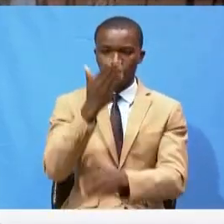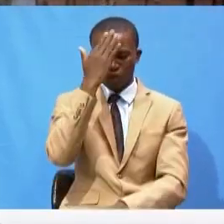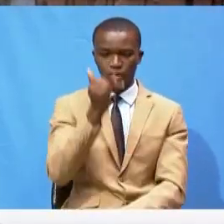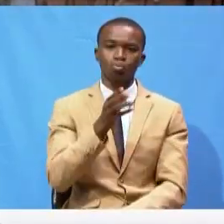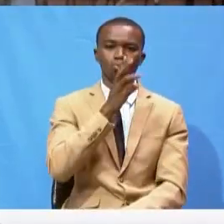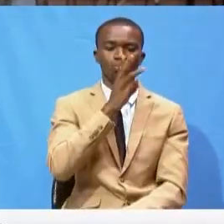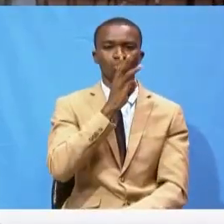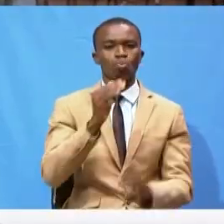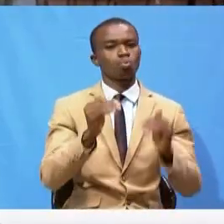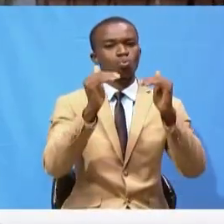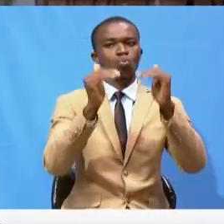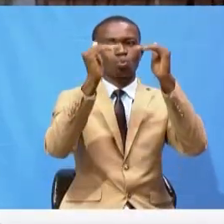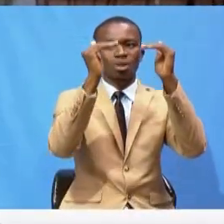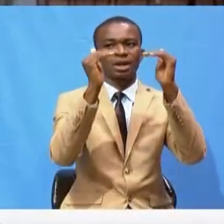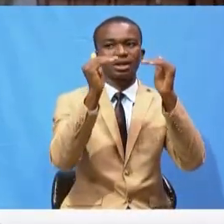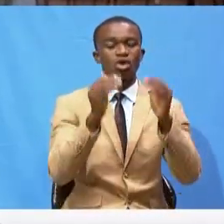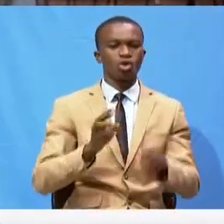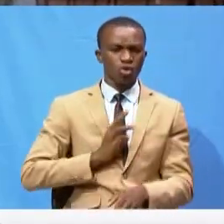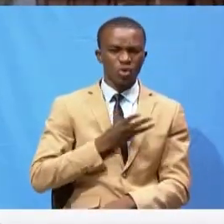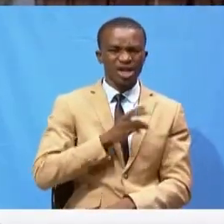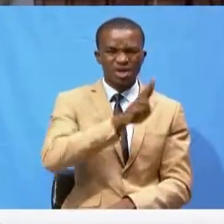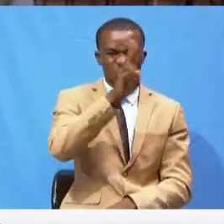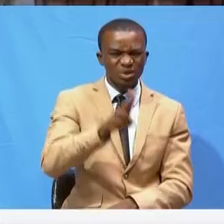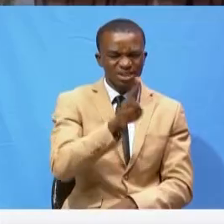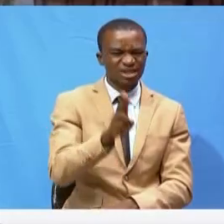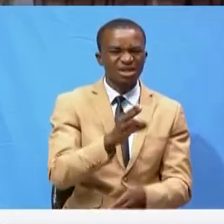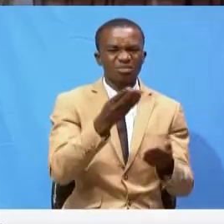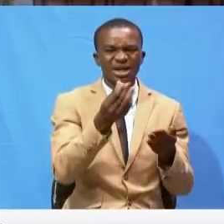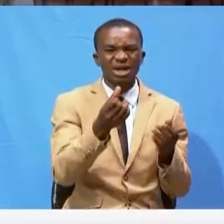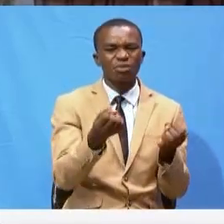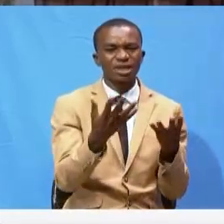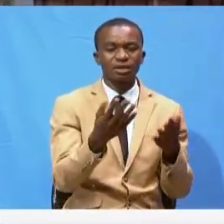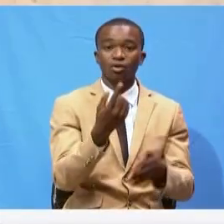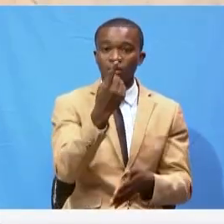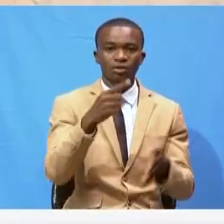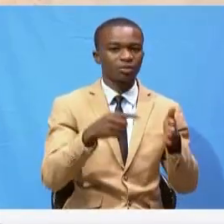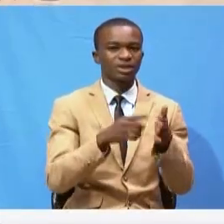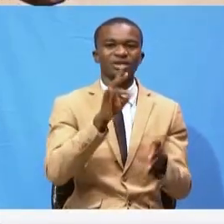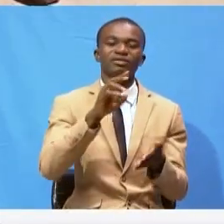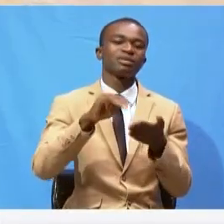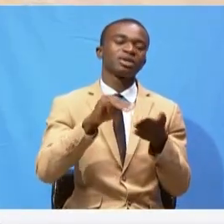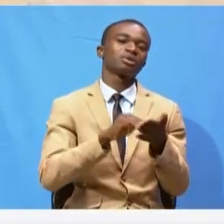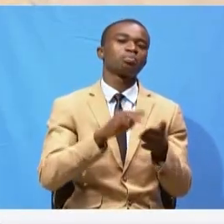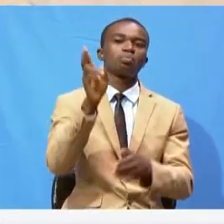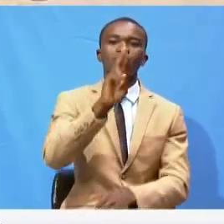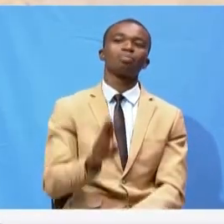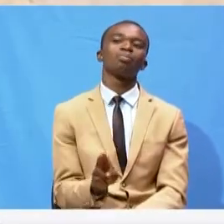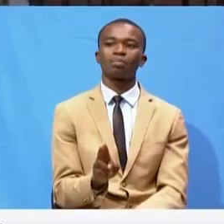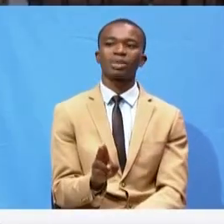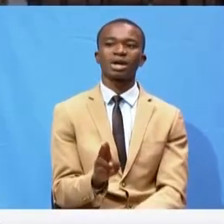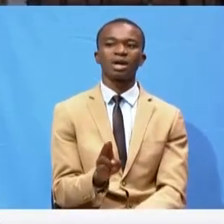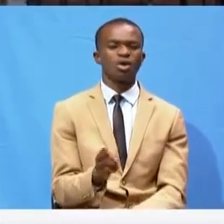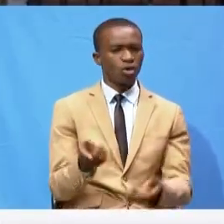The market is not yet complete. So with the floods now, The works are suspended until at a time when the water